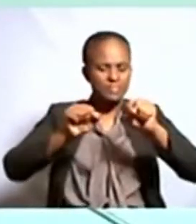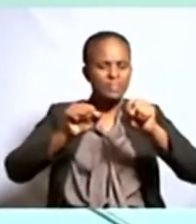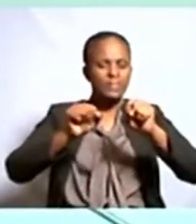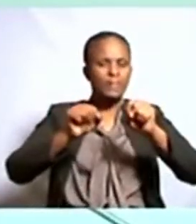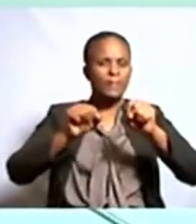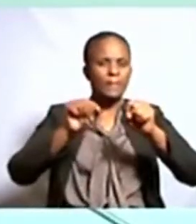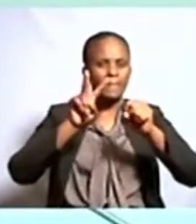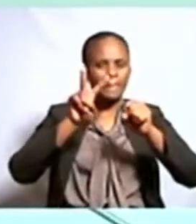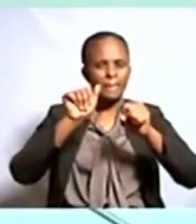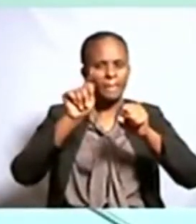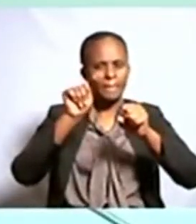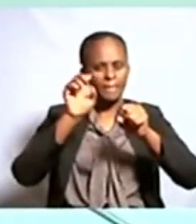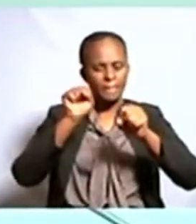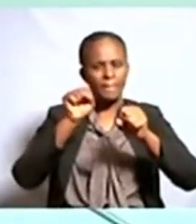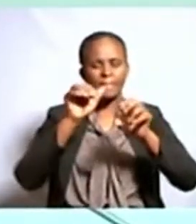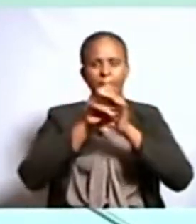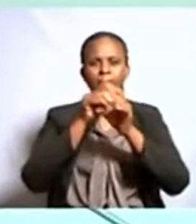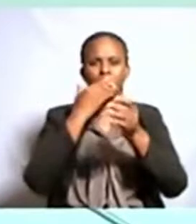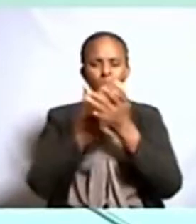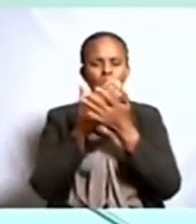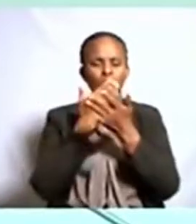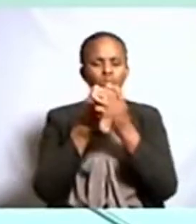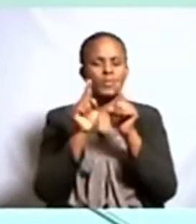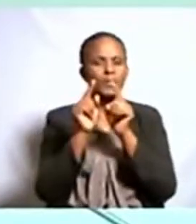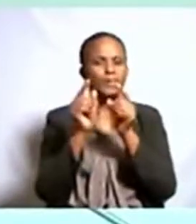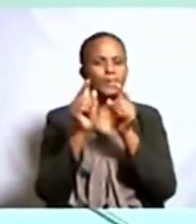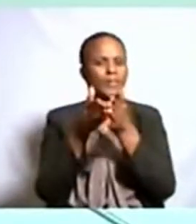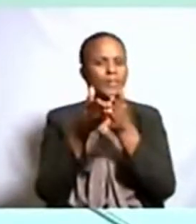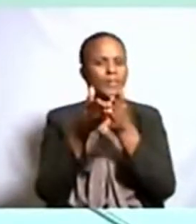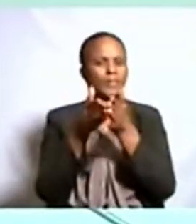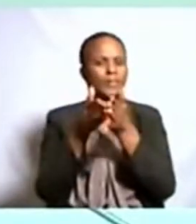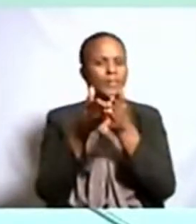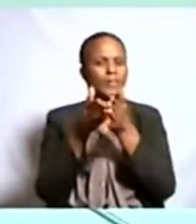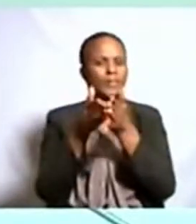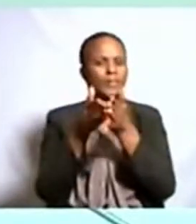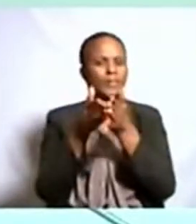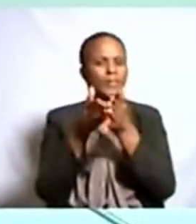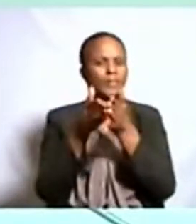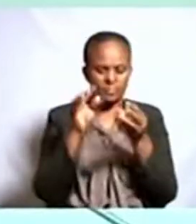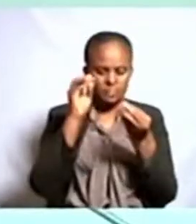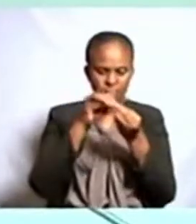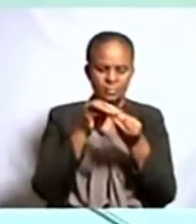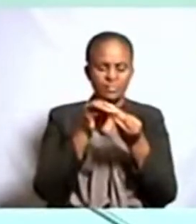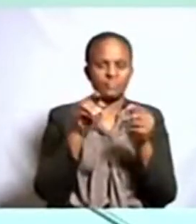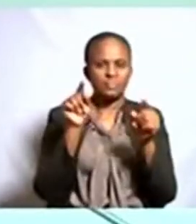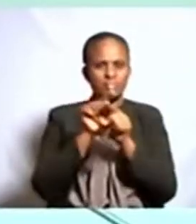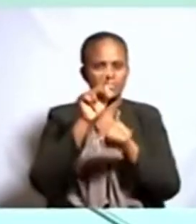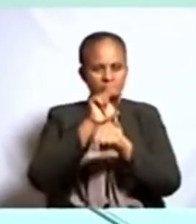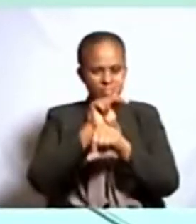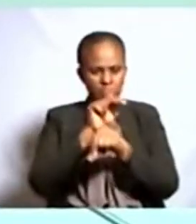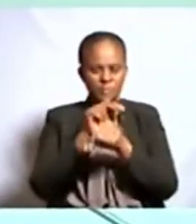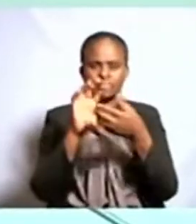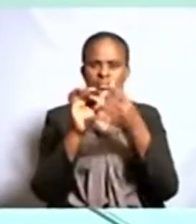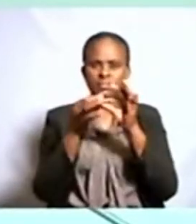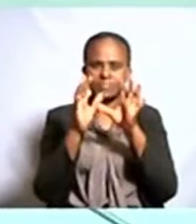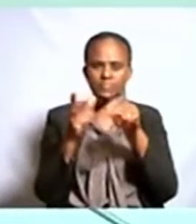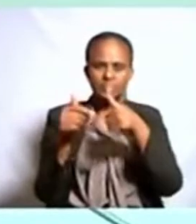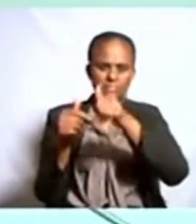tricycle vans in good condition and as requested. In addition, the project coordinator